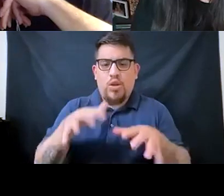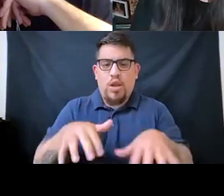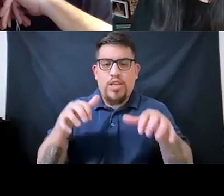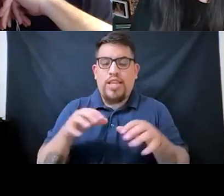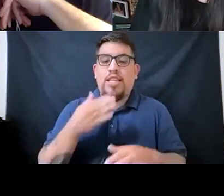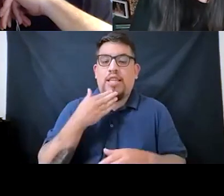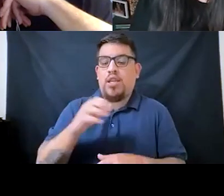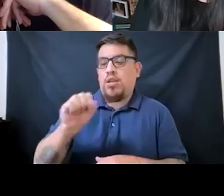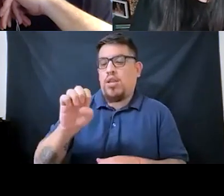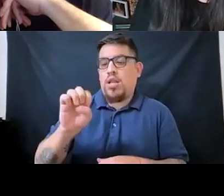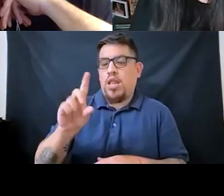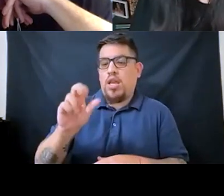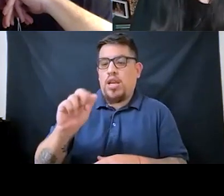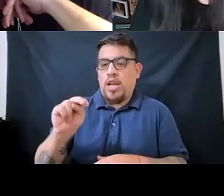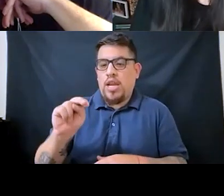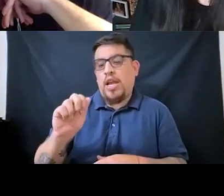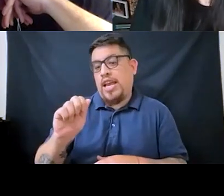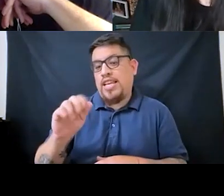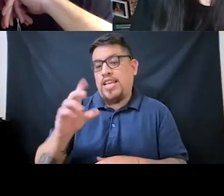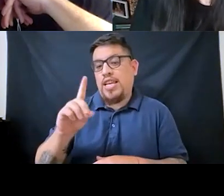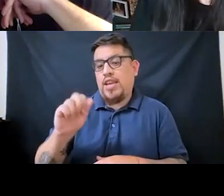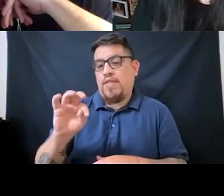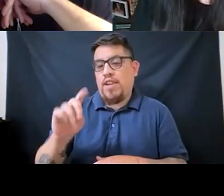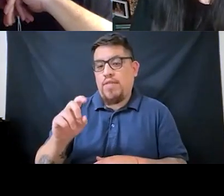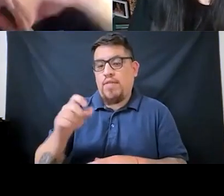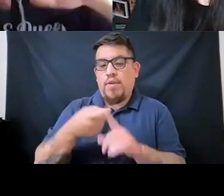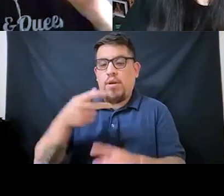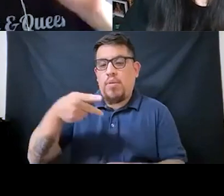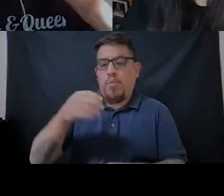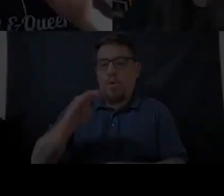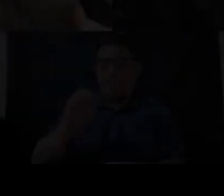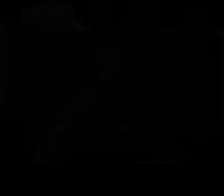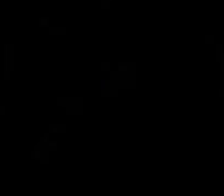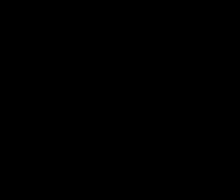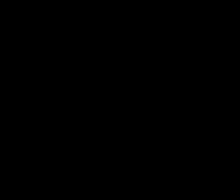David from Pro Bono ASL. We will see you next time, everybody. Take care.